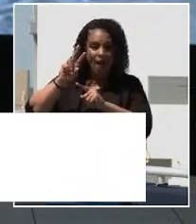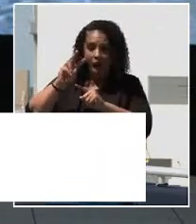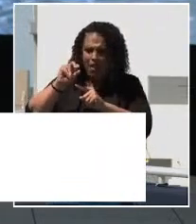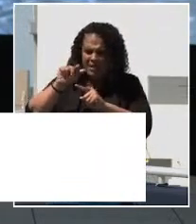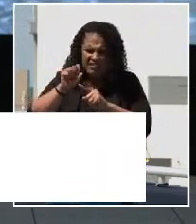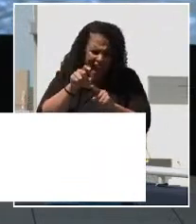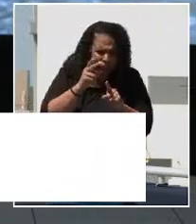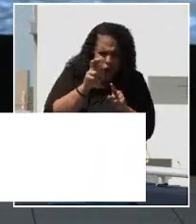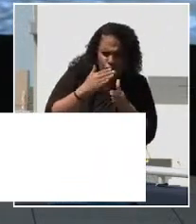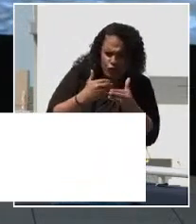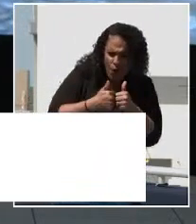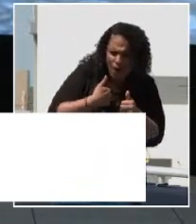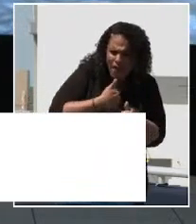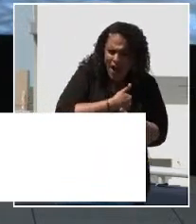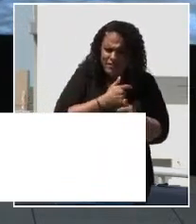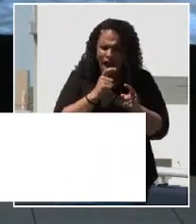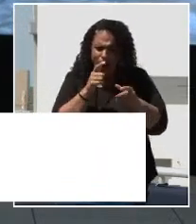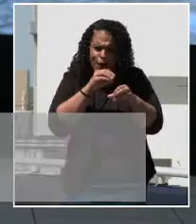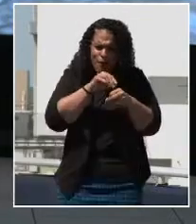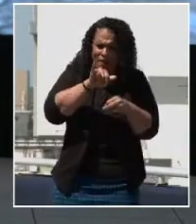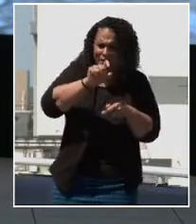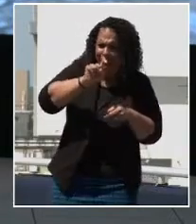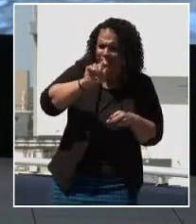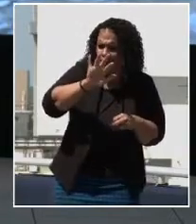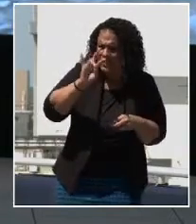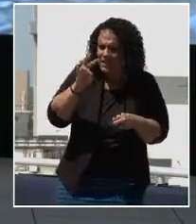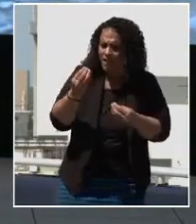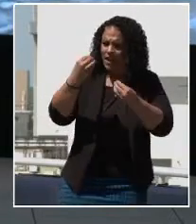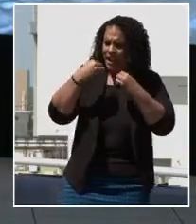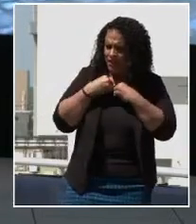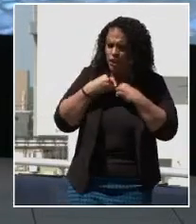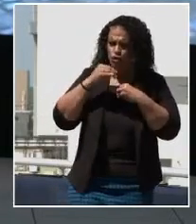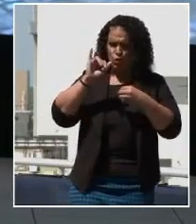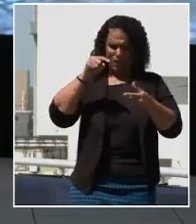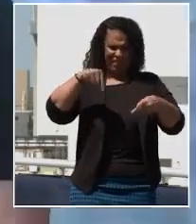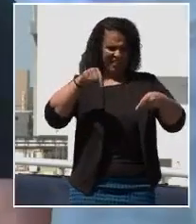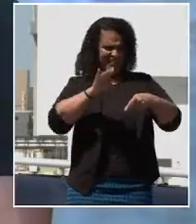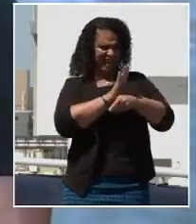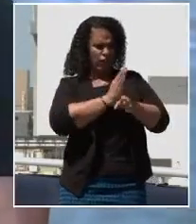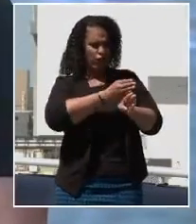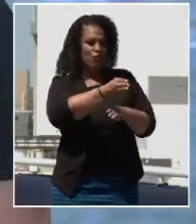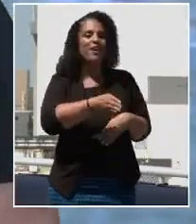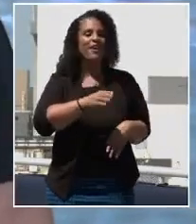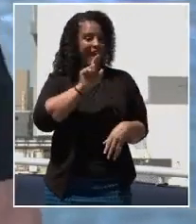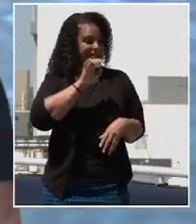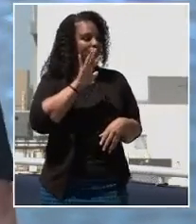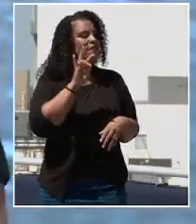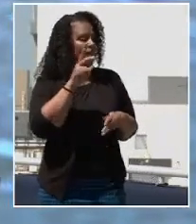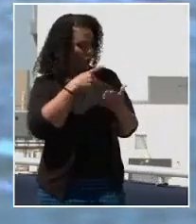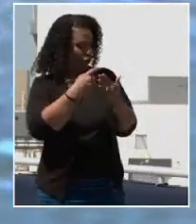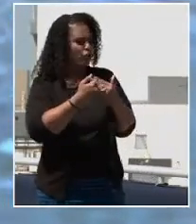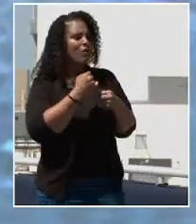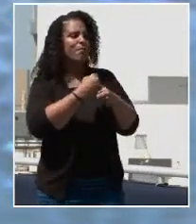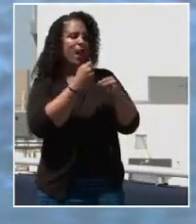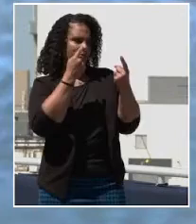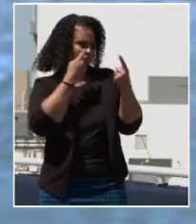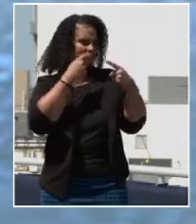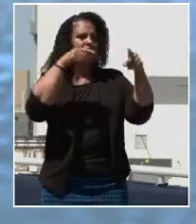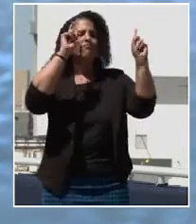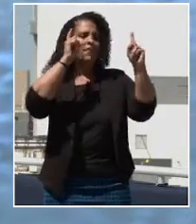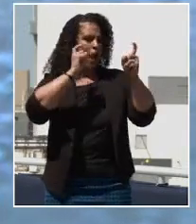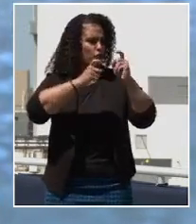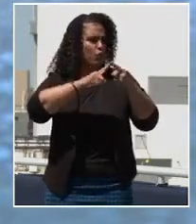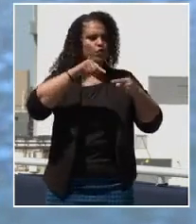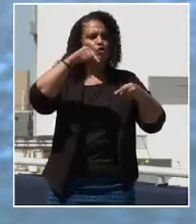Heather can you share with us the contributions the x57 has given to Industry sure the x57 project has made significant